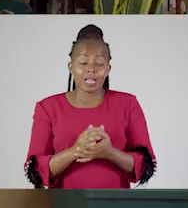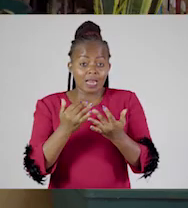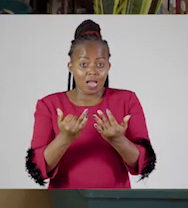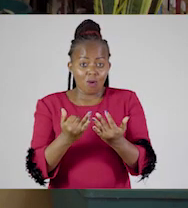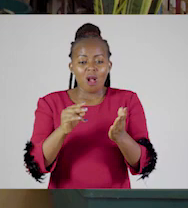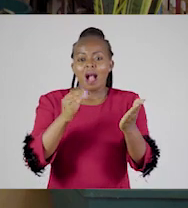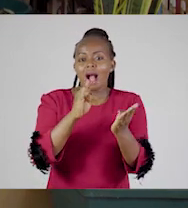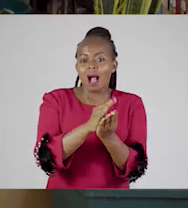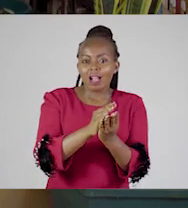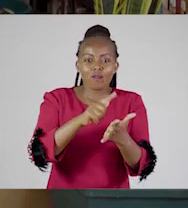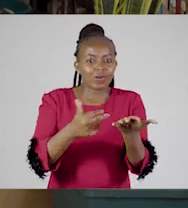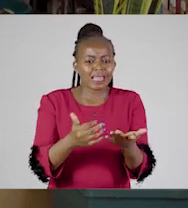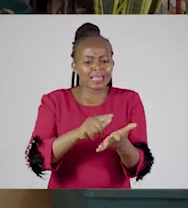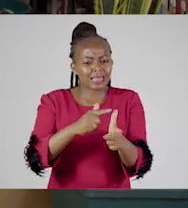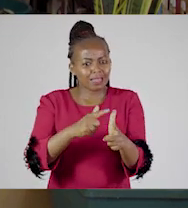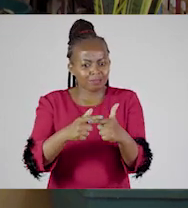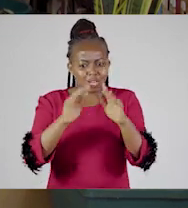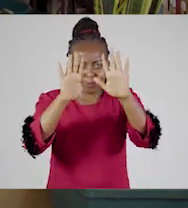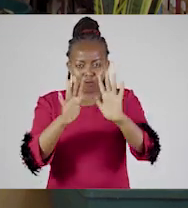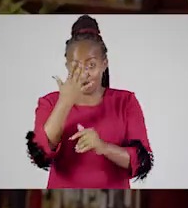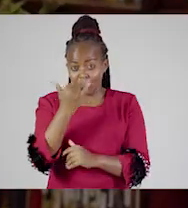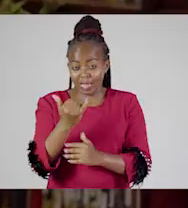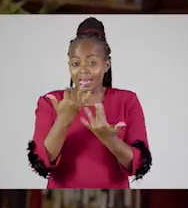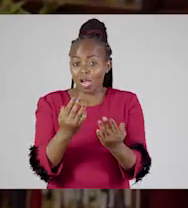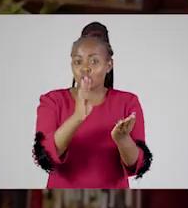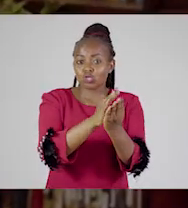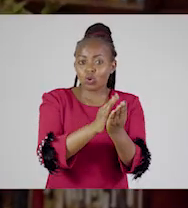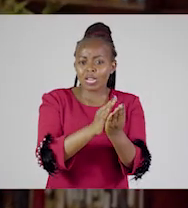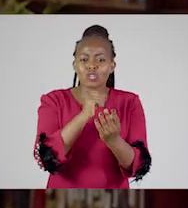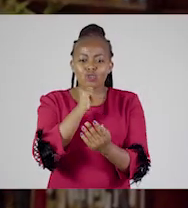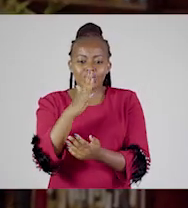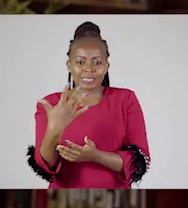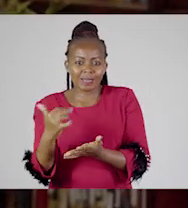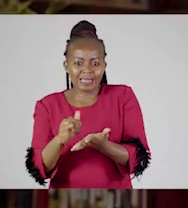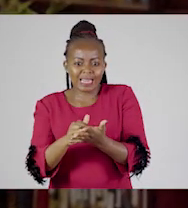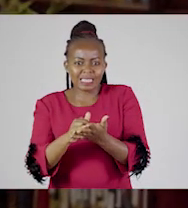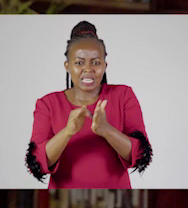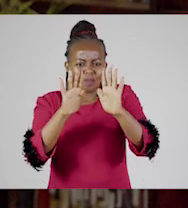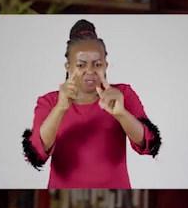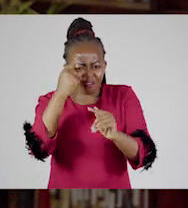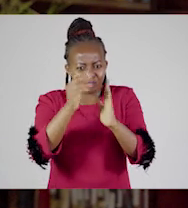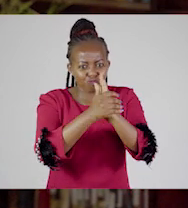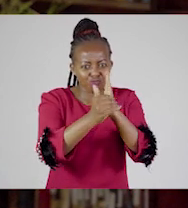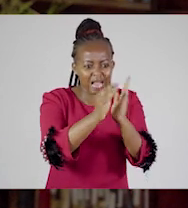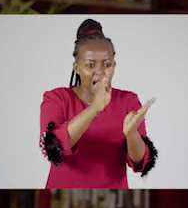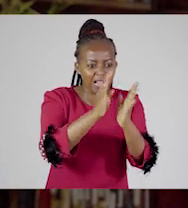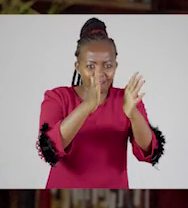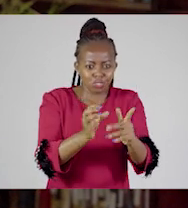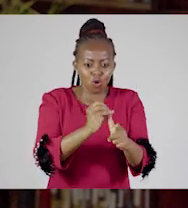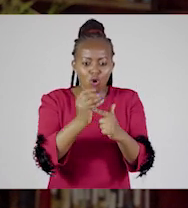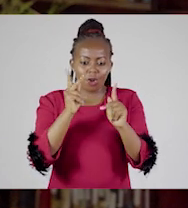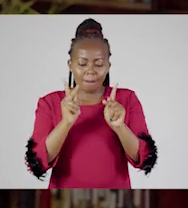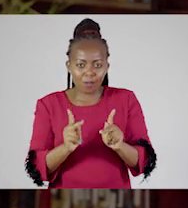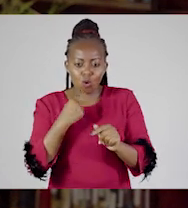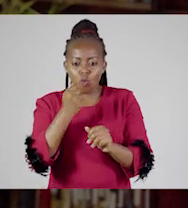So what is archiving and why is it important to archive? Archiving is not just something that is useful to professional archivists or people who are working